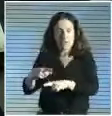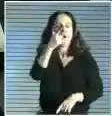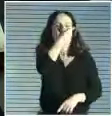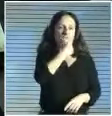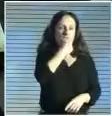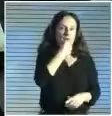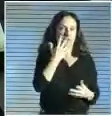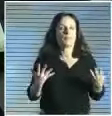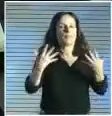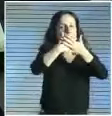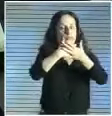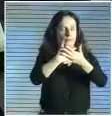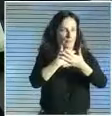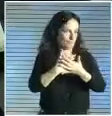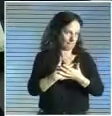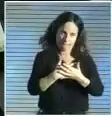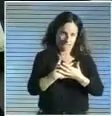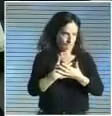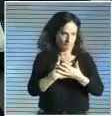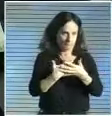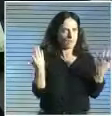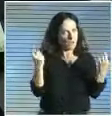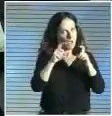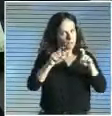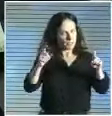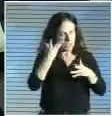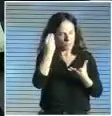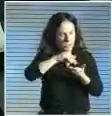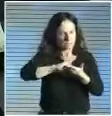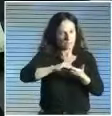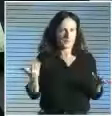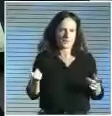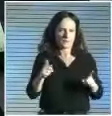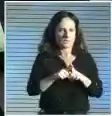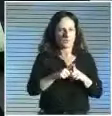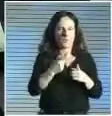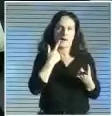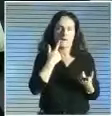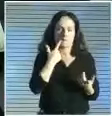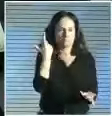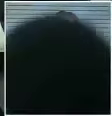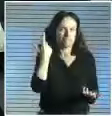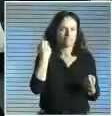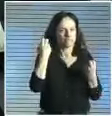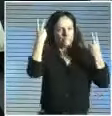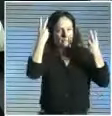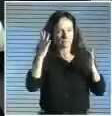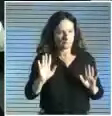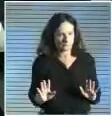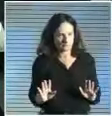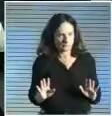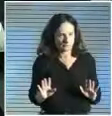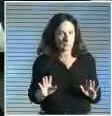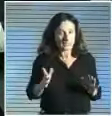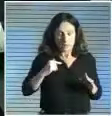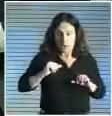resistant, but again, it's a matter of involvement since the beginning, and sometimes of